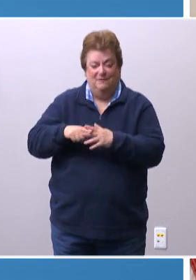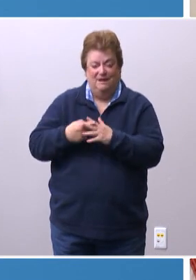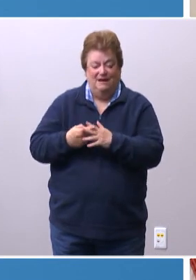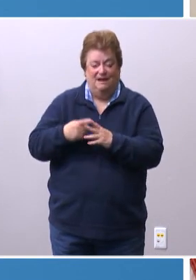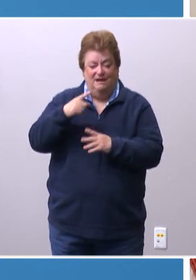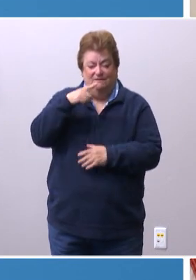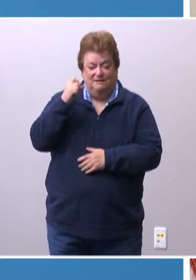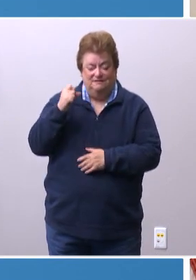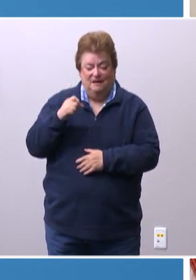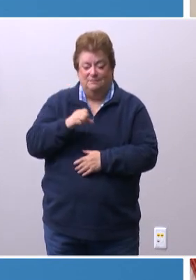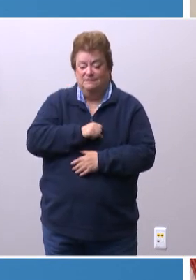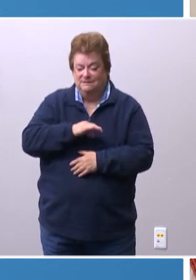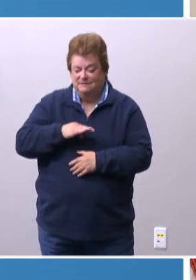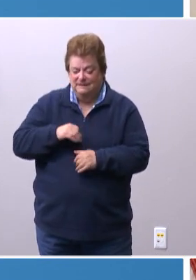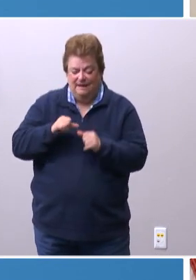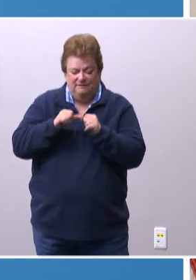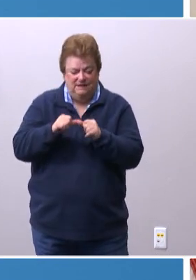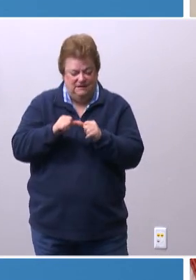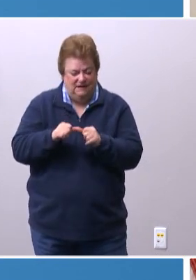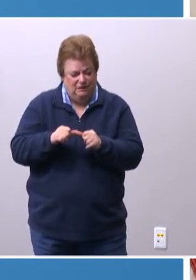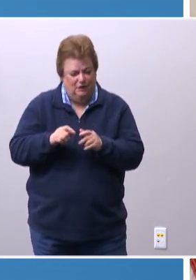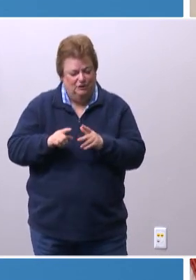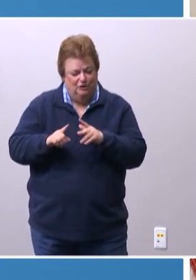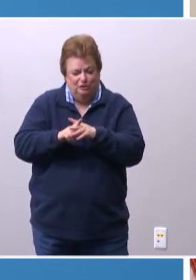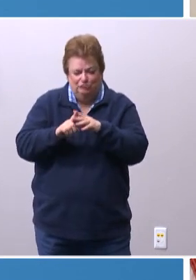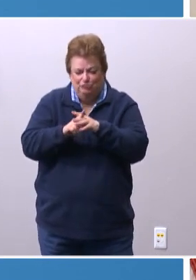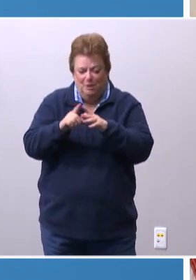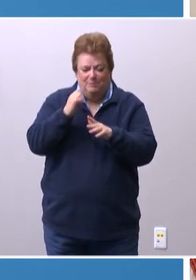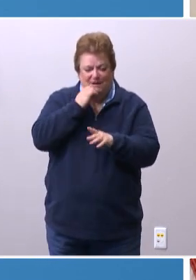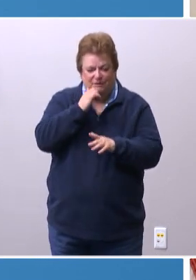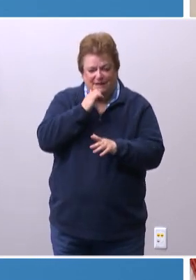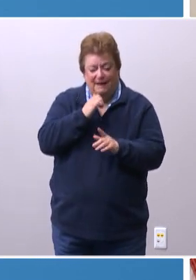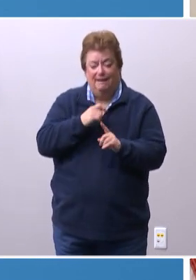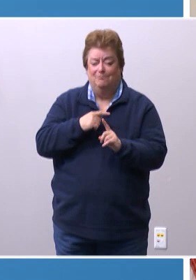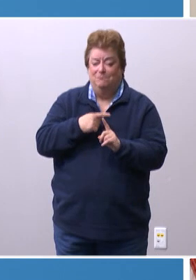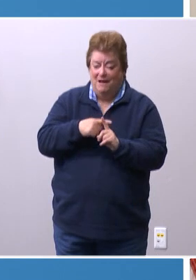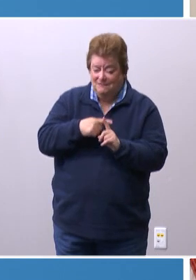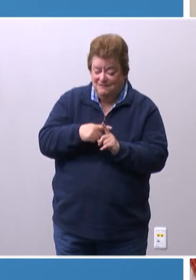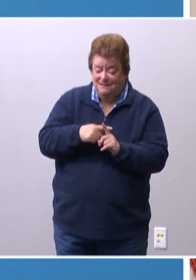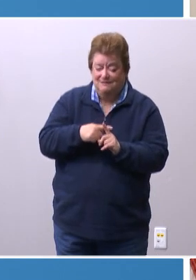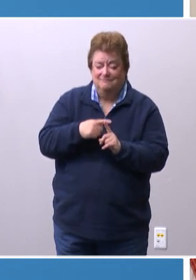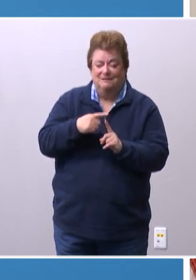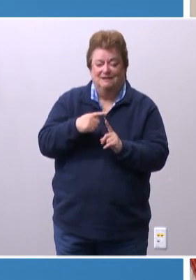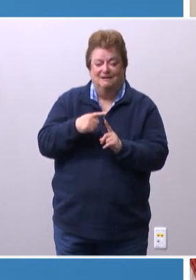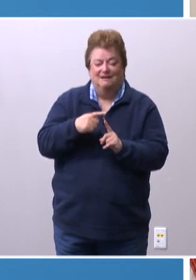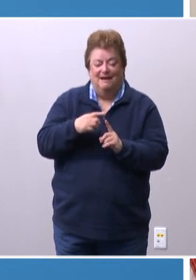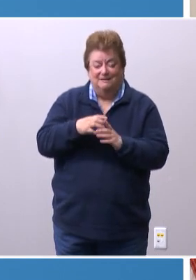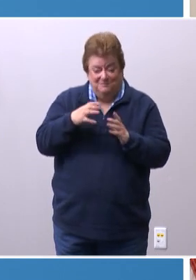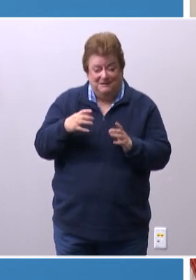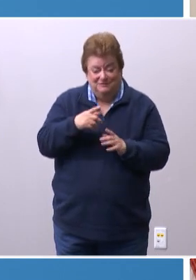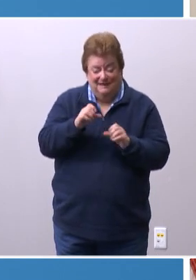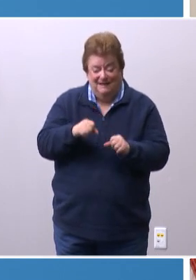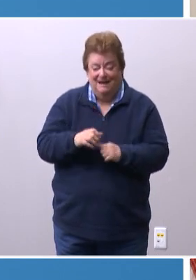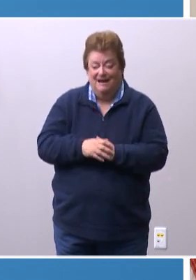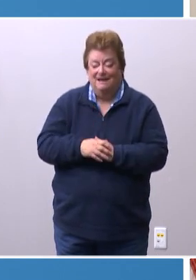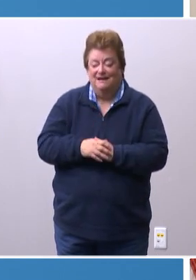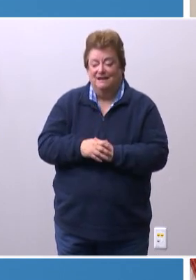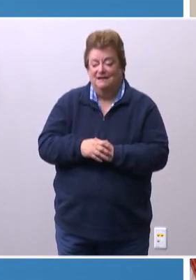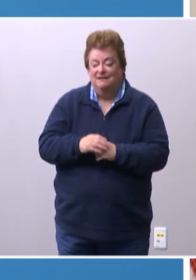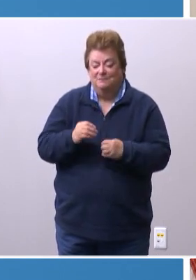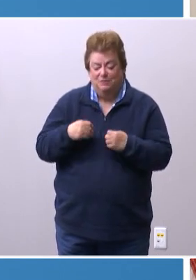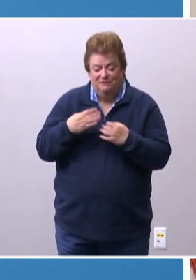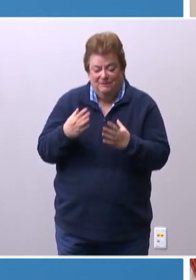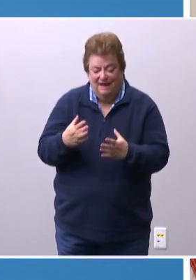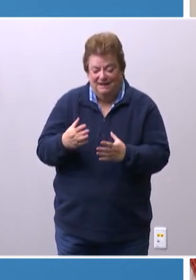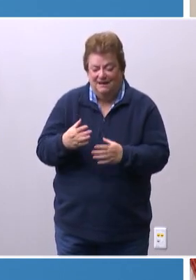staff continue to show up every day, positive for the most part, committed, delivering personal,